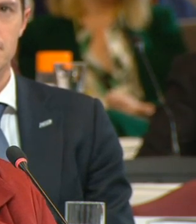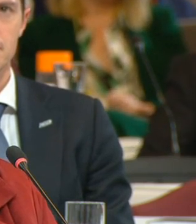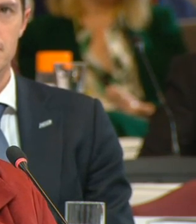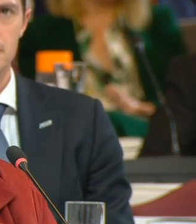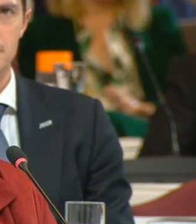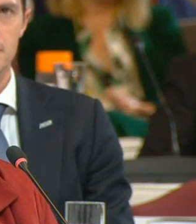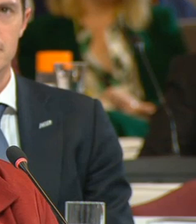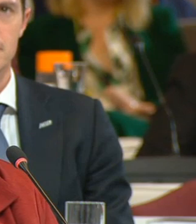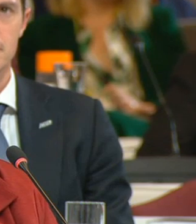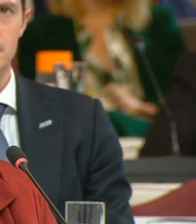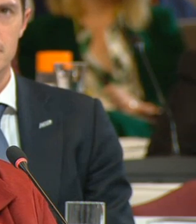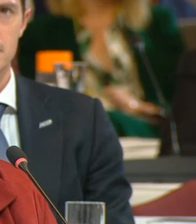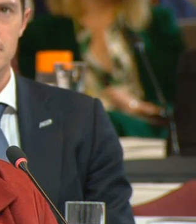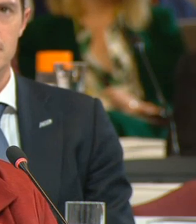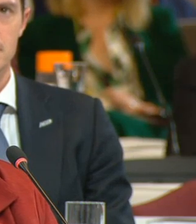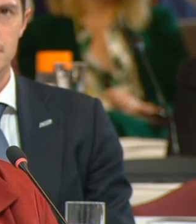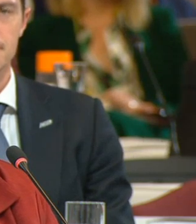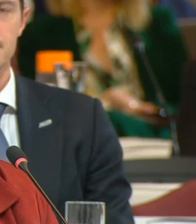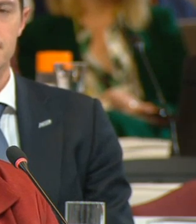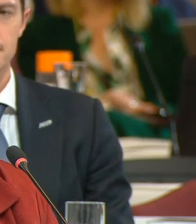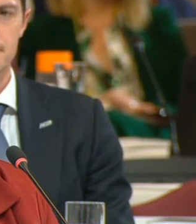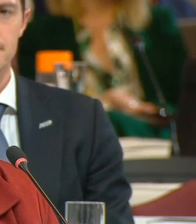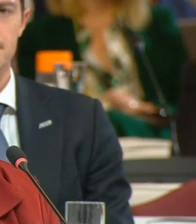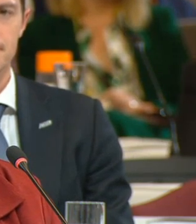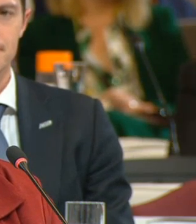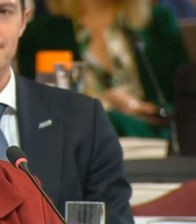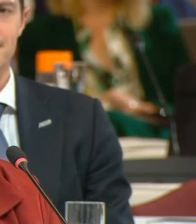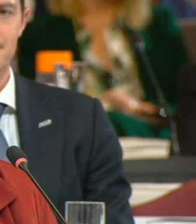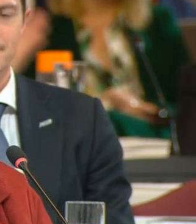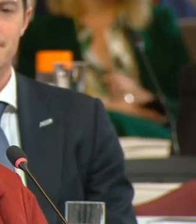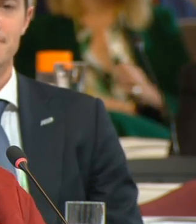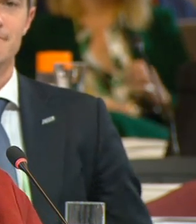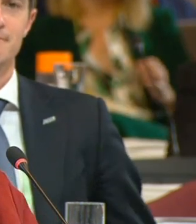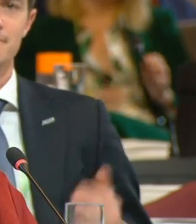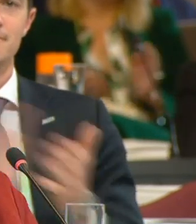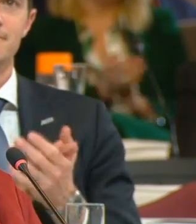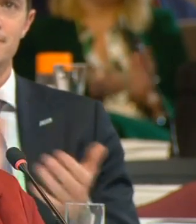Summit has delivered and will delivered for First Nations peoples thank you